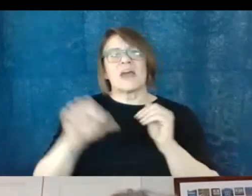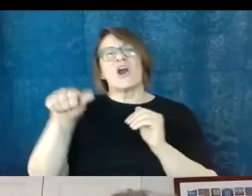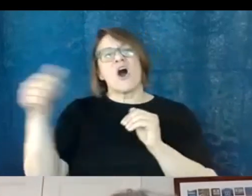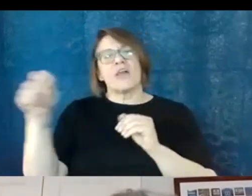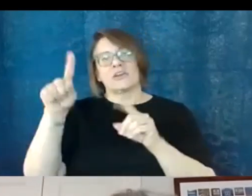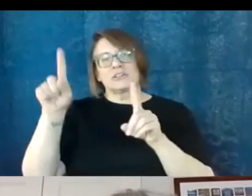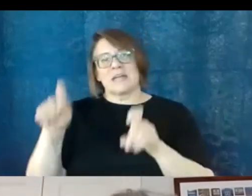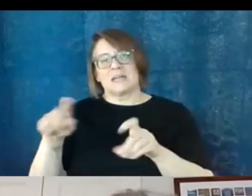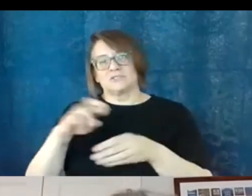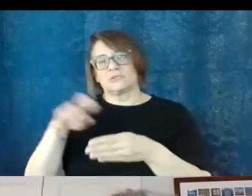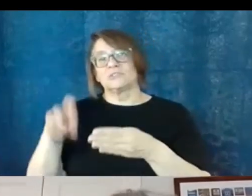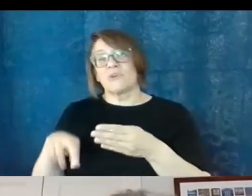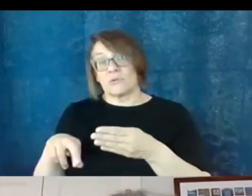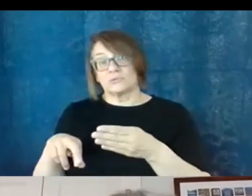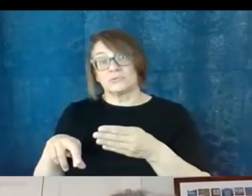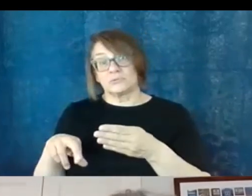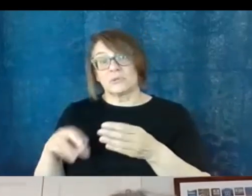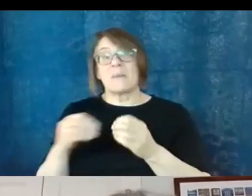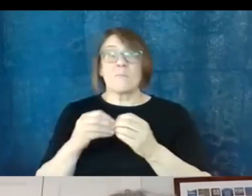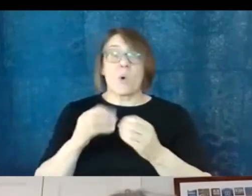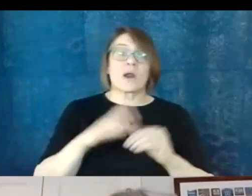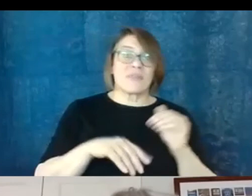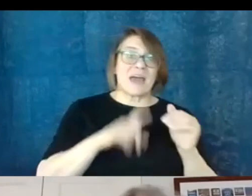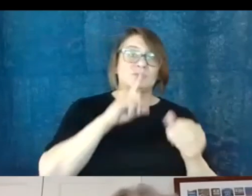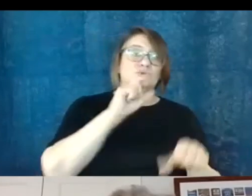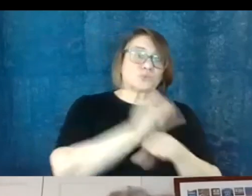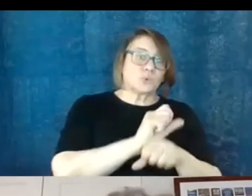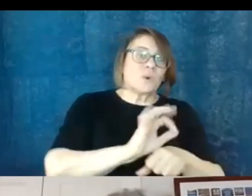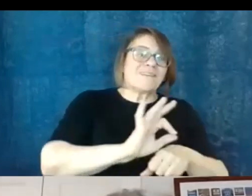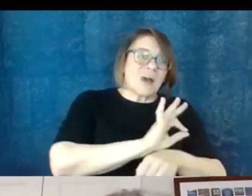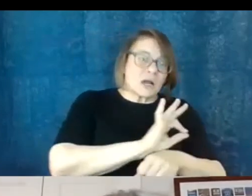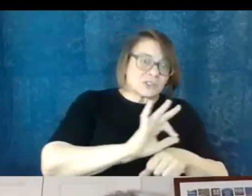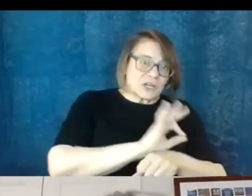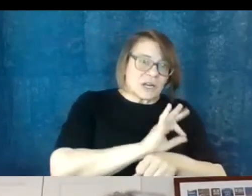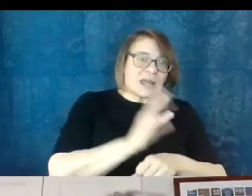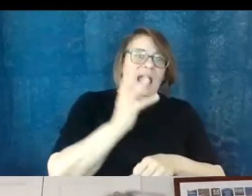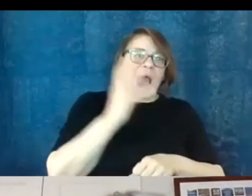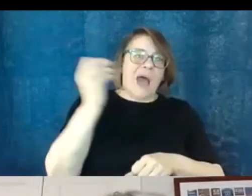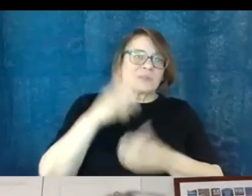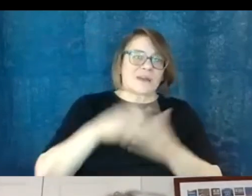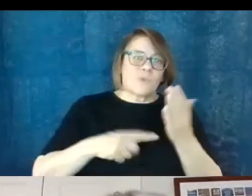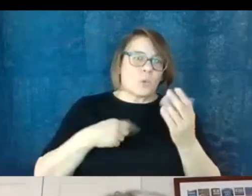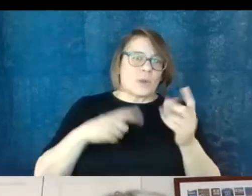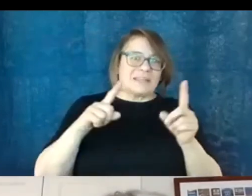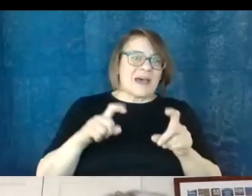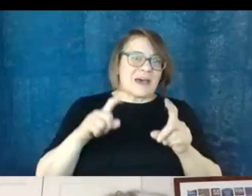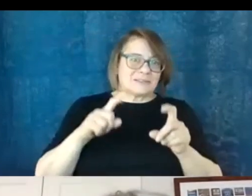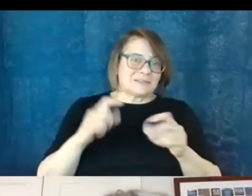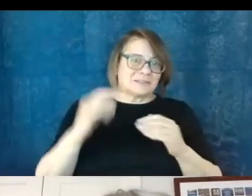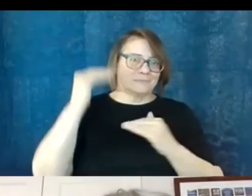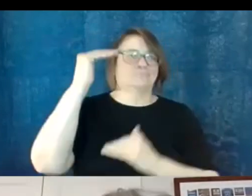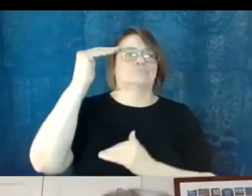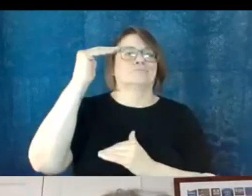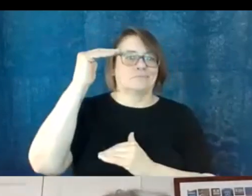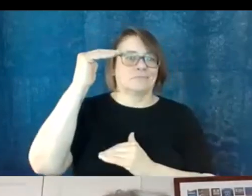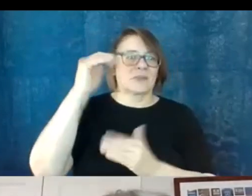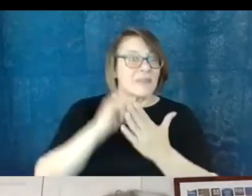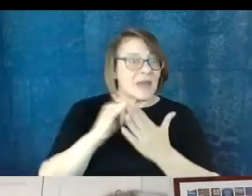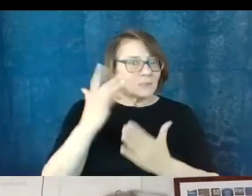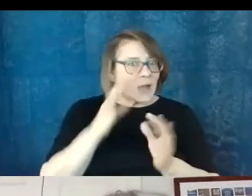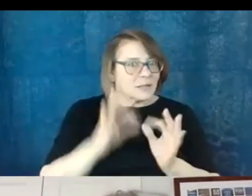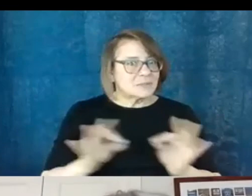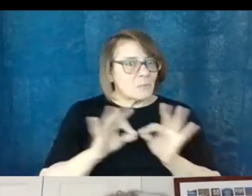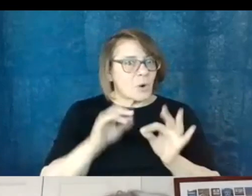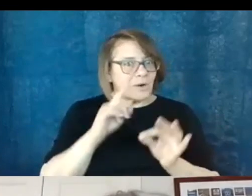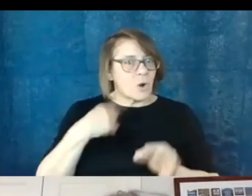results and more than actual functioning outside of the tests that we do, which is all the more reason that it's important for us